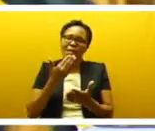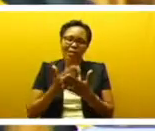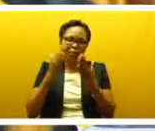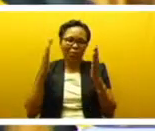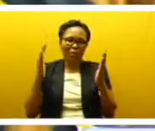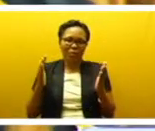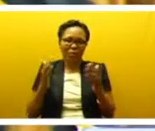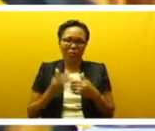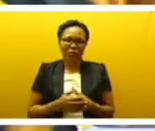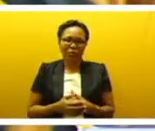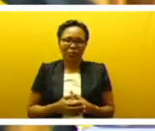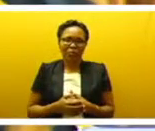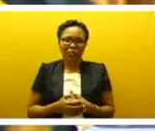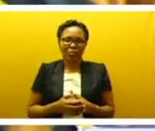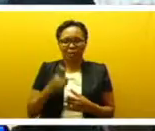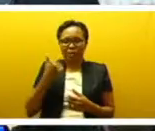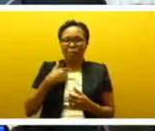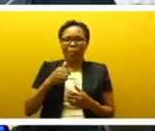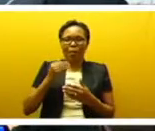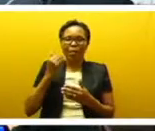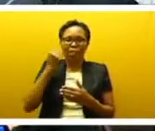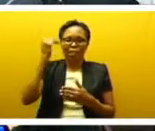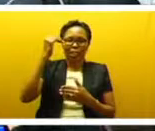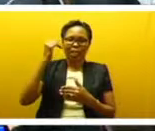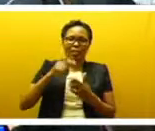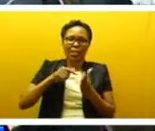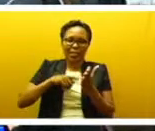the insistence of my seniors.